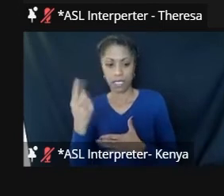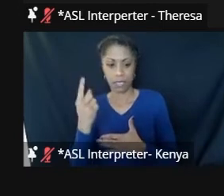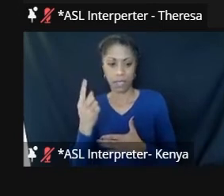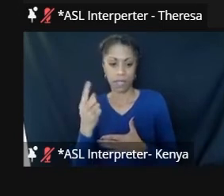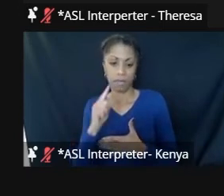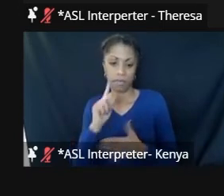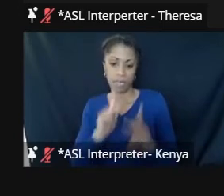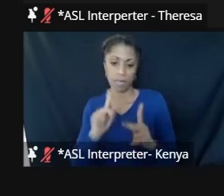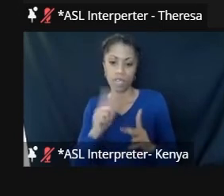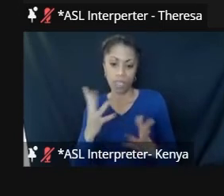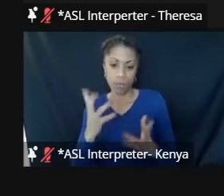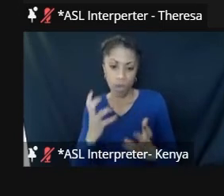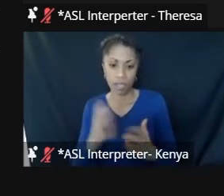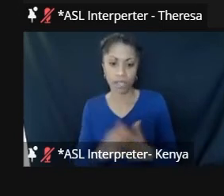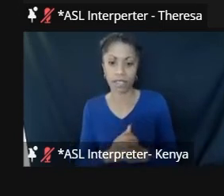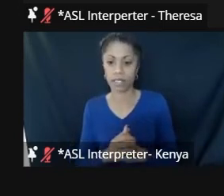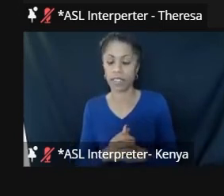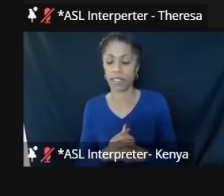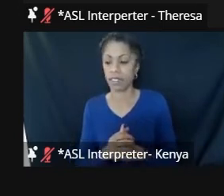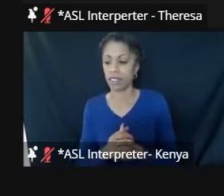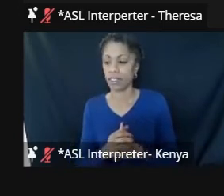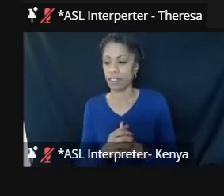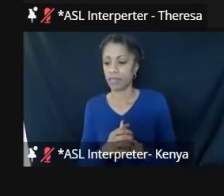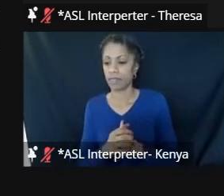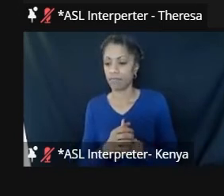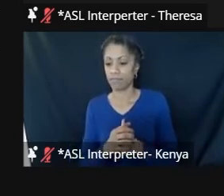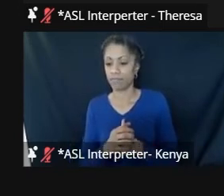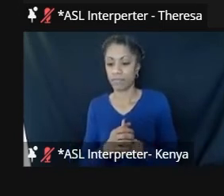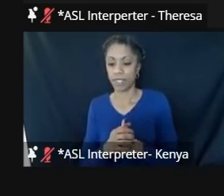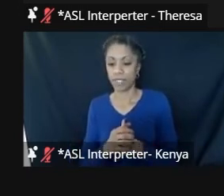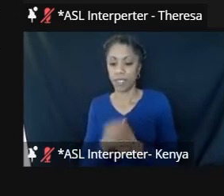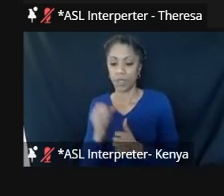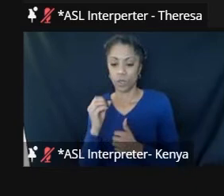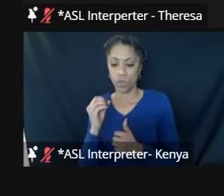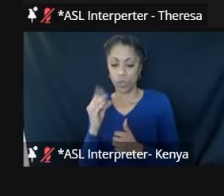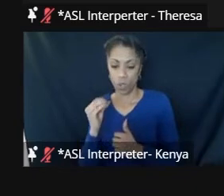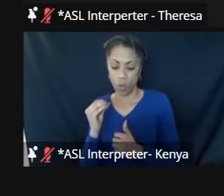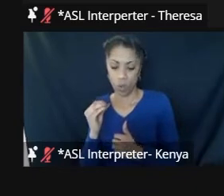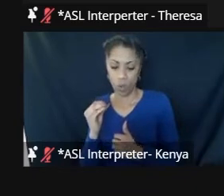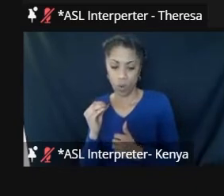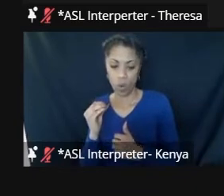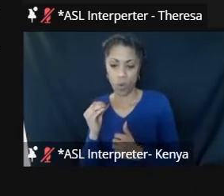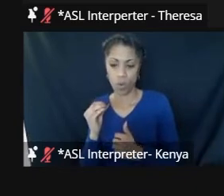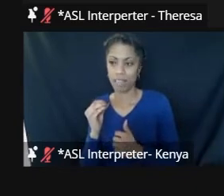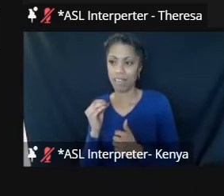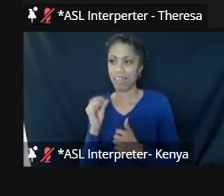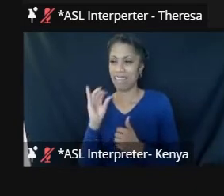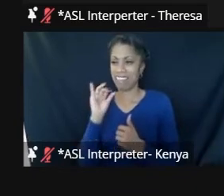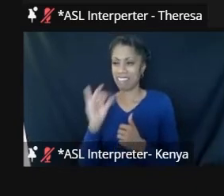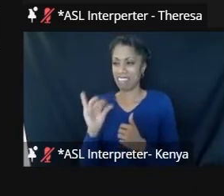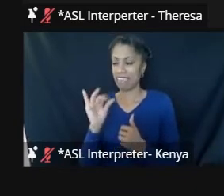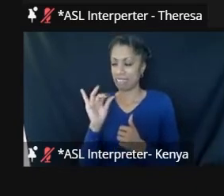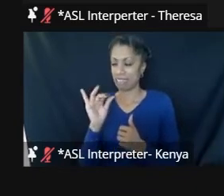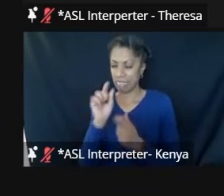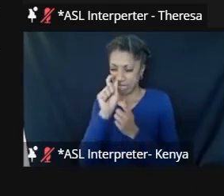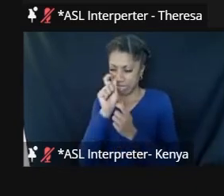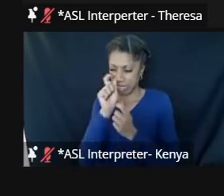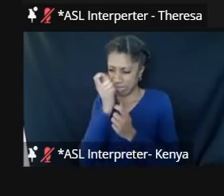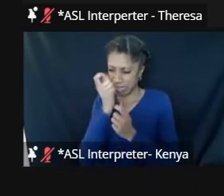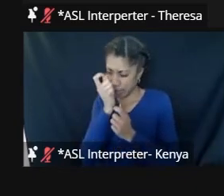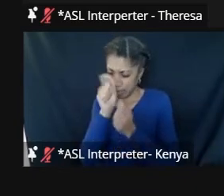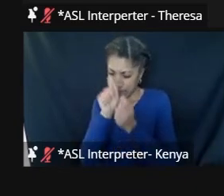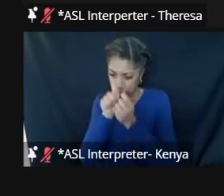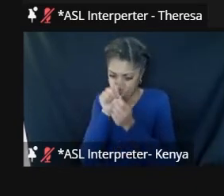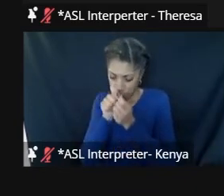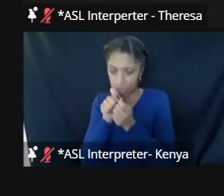opposed to things we think you might be helpful. So the fact that that kind of granular technical assistance would help is really, that's a good